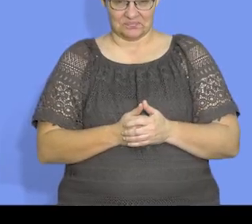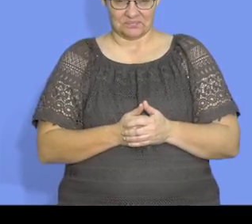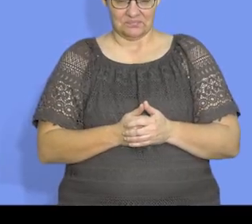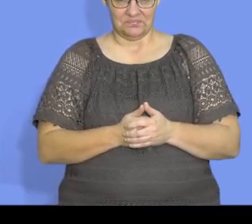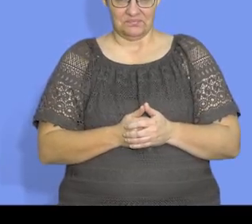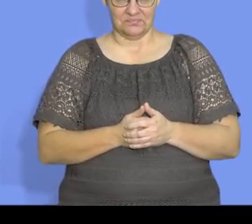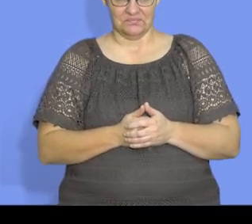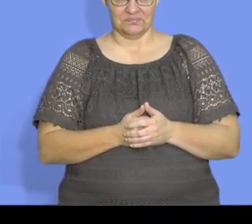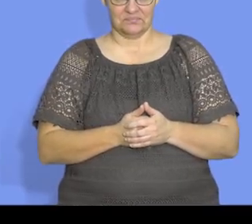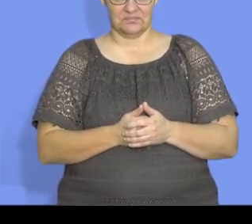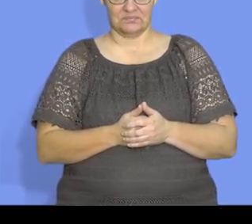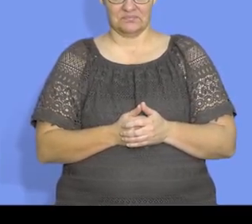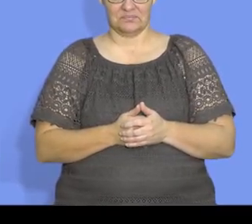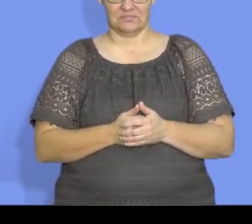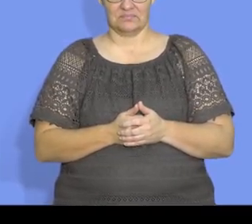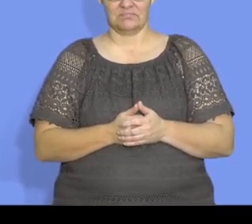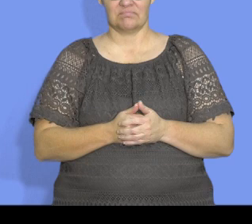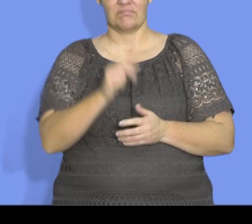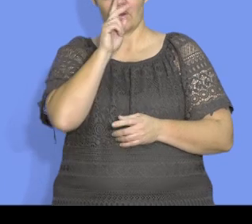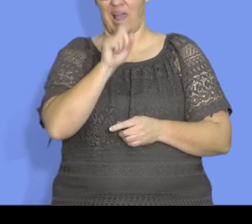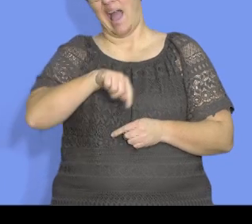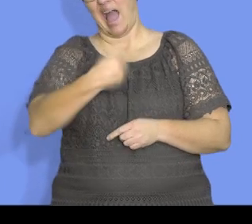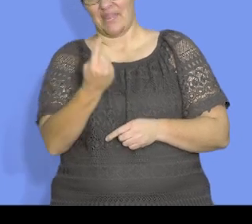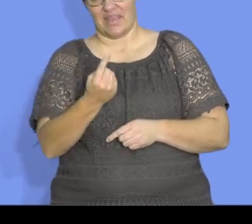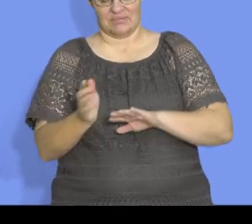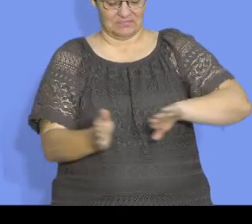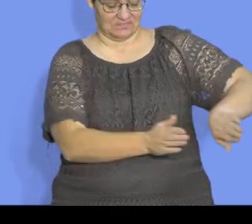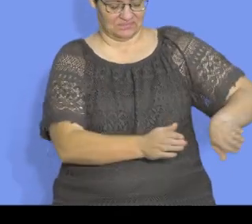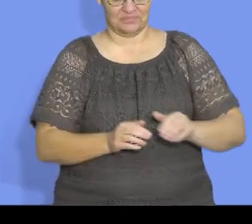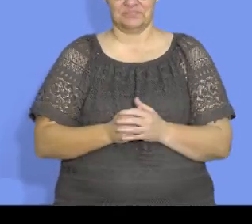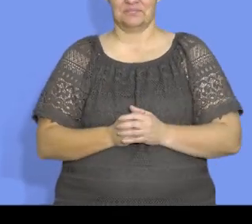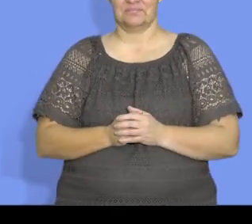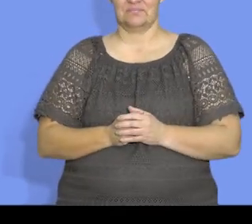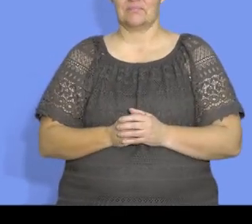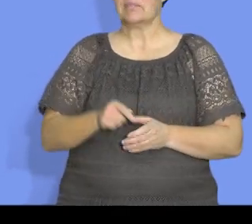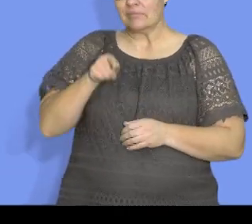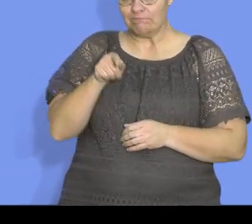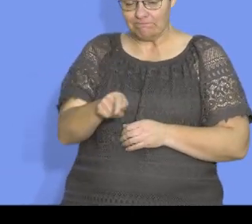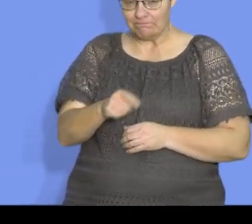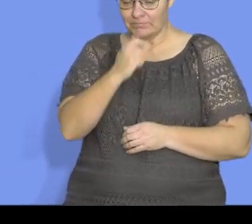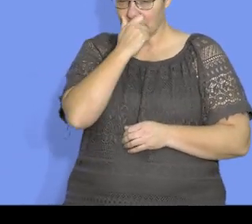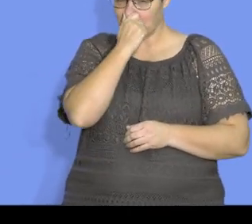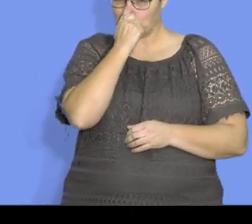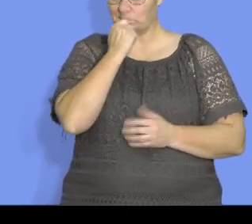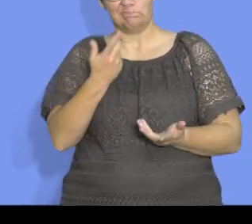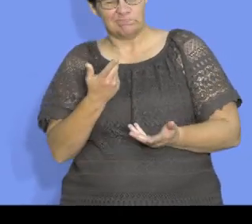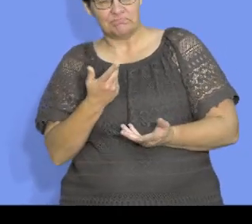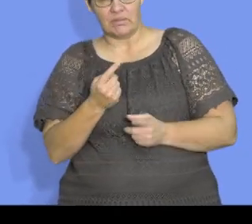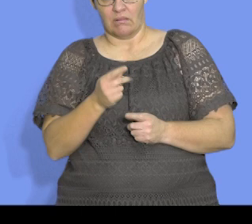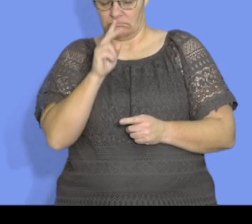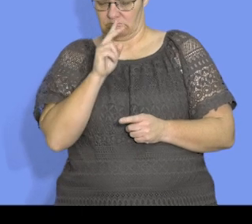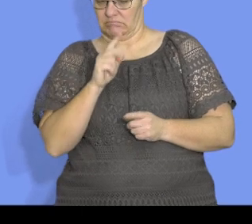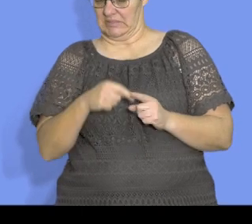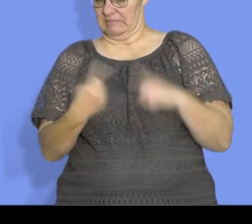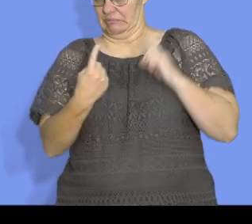Okay, let's have a look at another equation. So in this equation, it kind of looks a